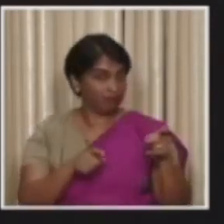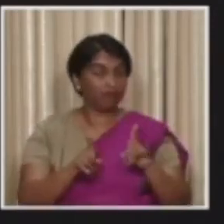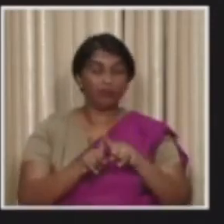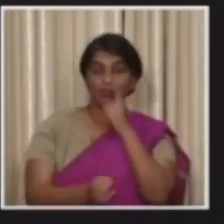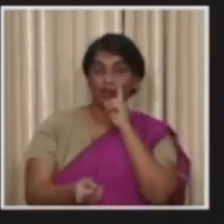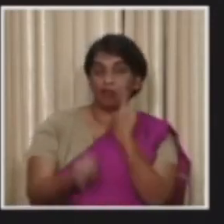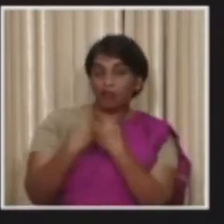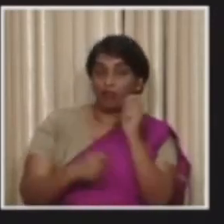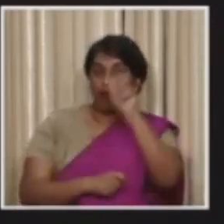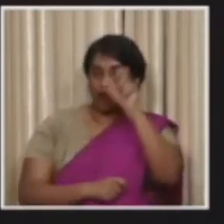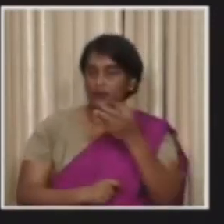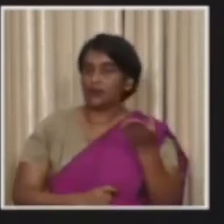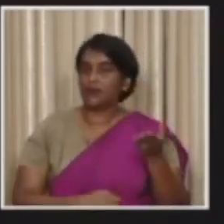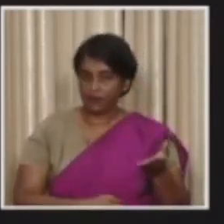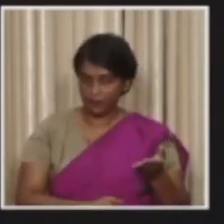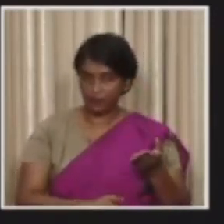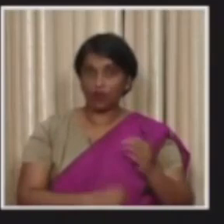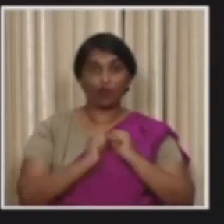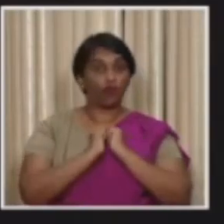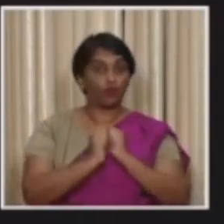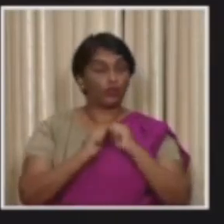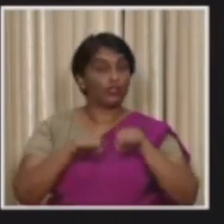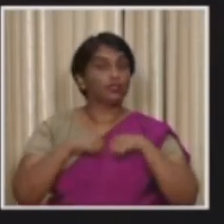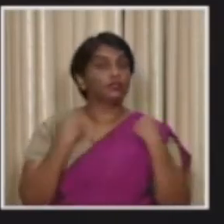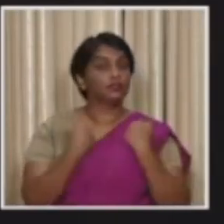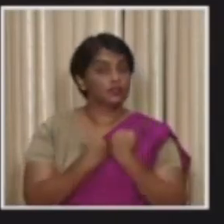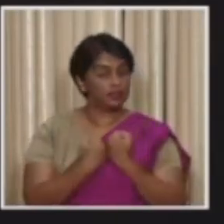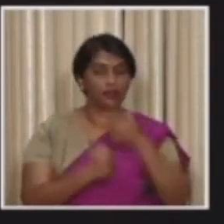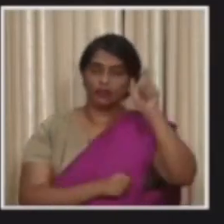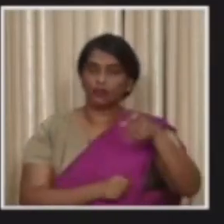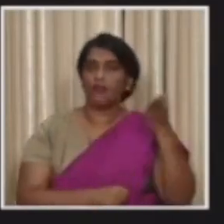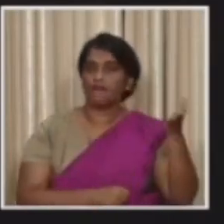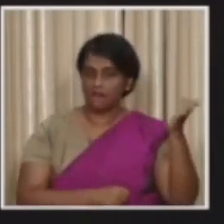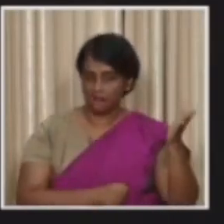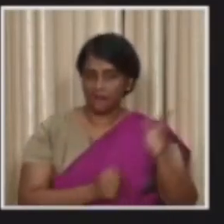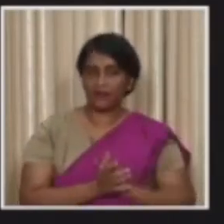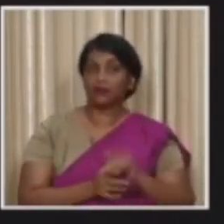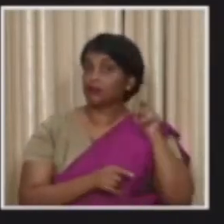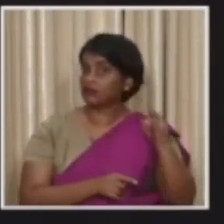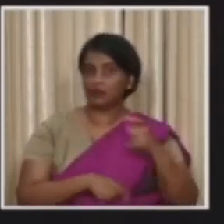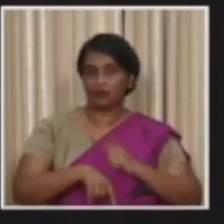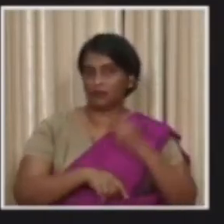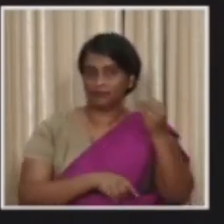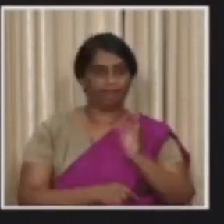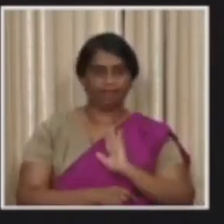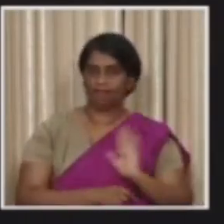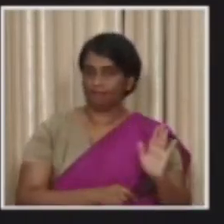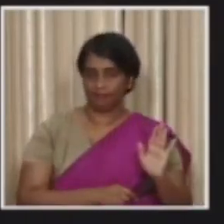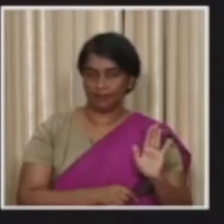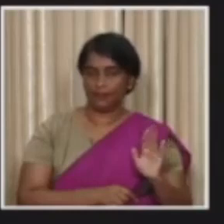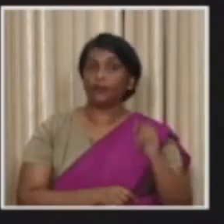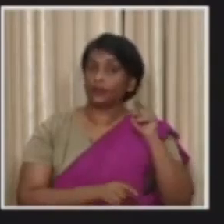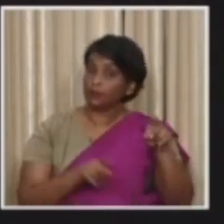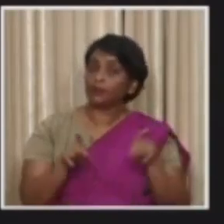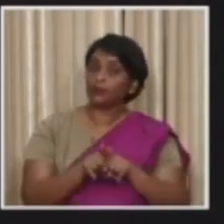bimarsan niladari natarat inno, wurtiya samiti niladari natarat inno, ek tidak dengen tebe, eva